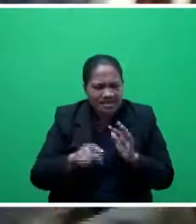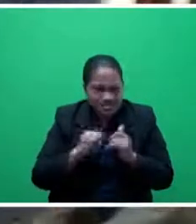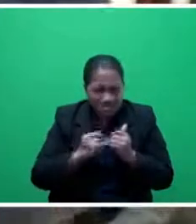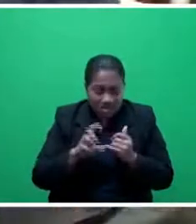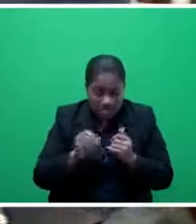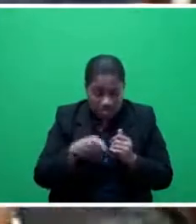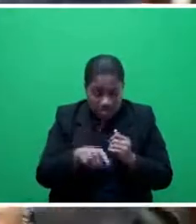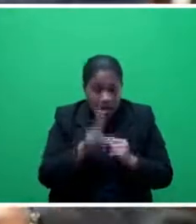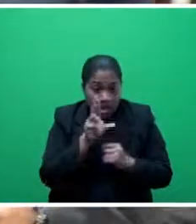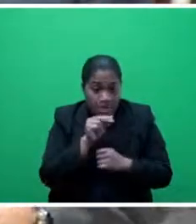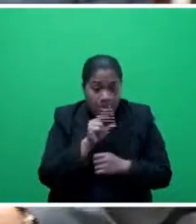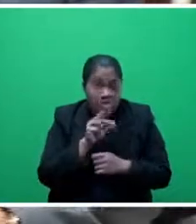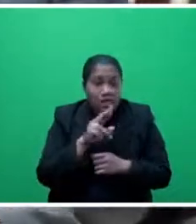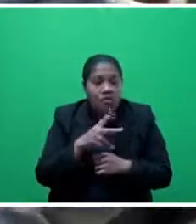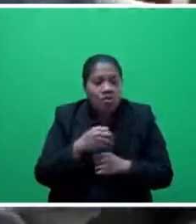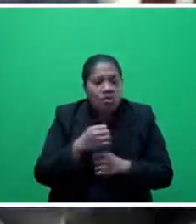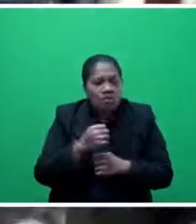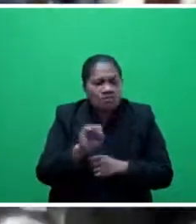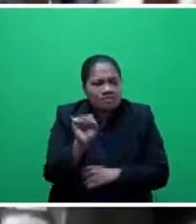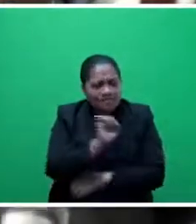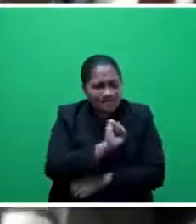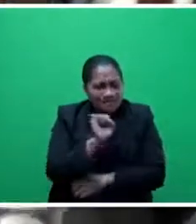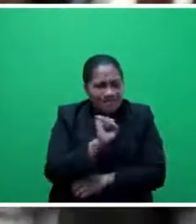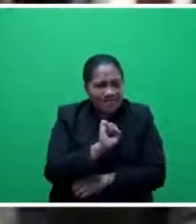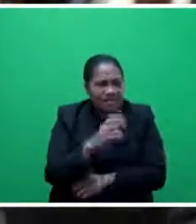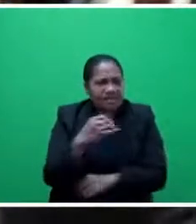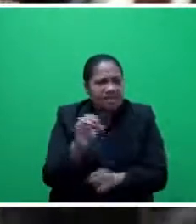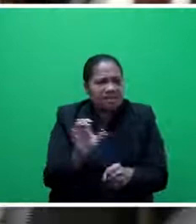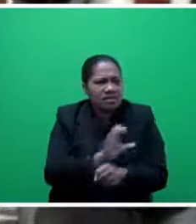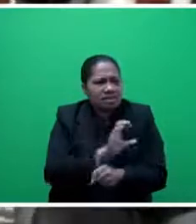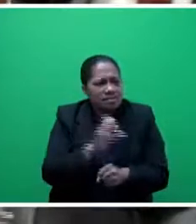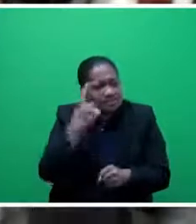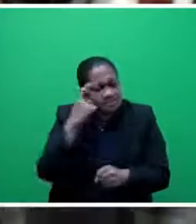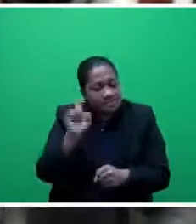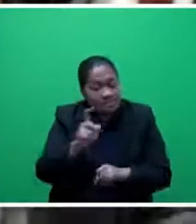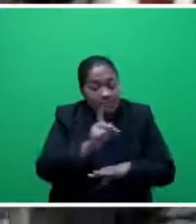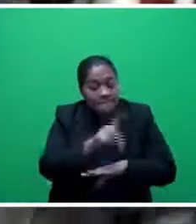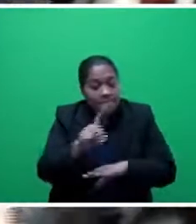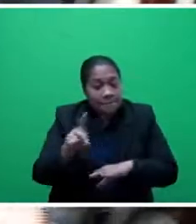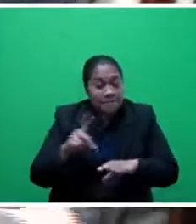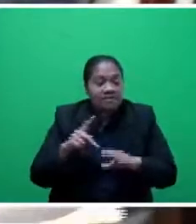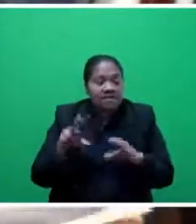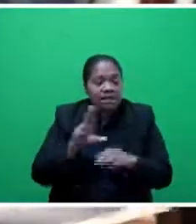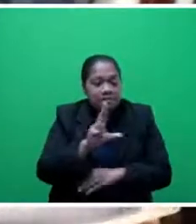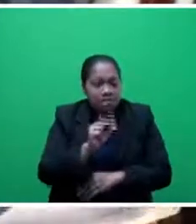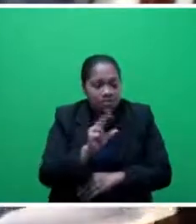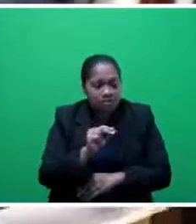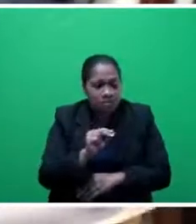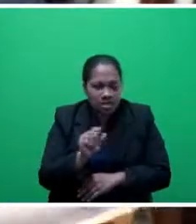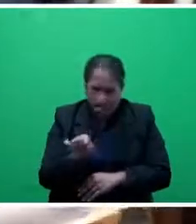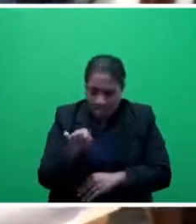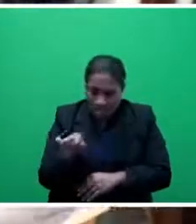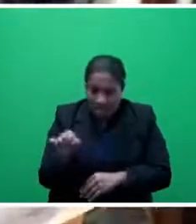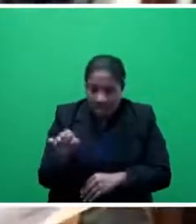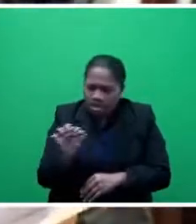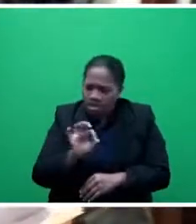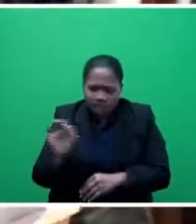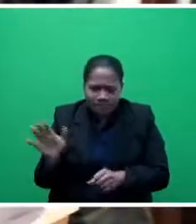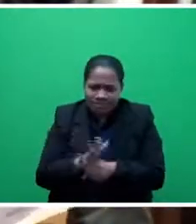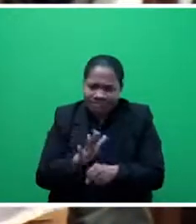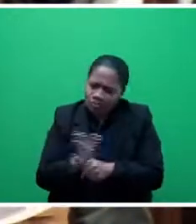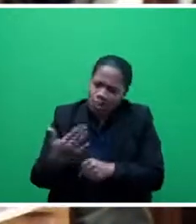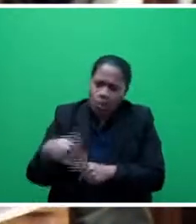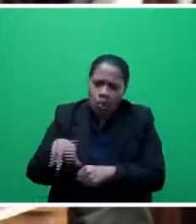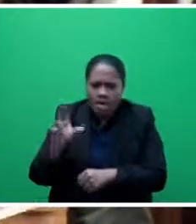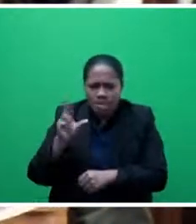Batteries, batteries for cars, there is a particular company called Pacific Batteries. Now, they don't make all batteries. So, for